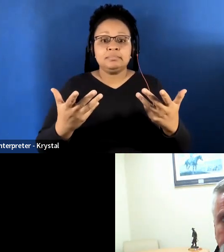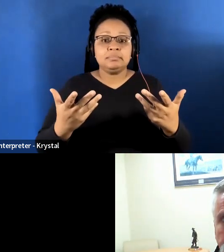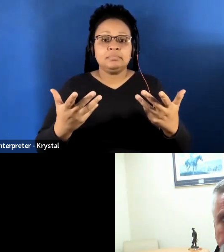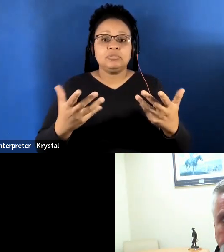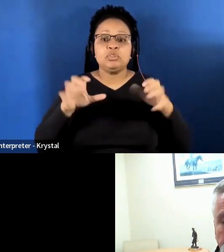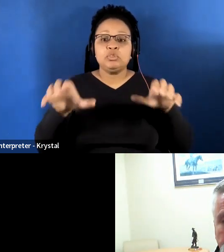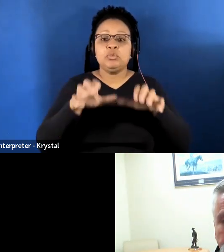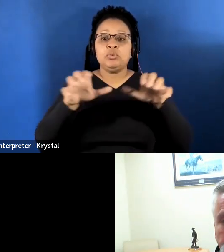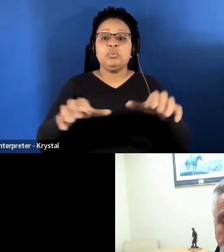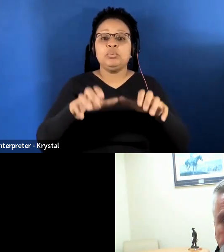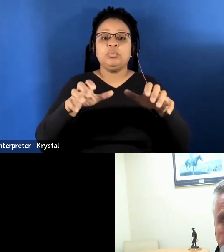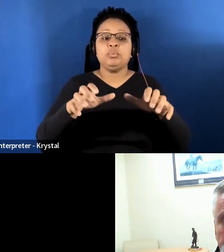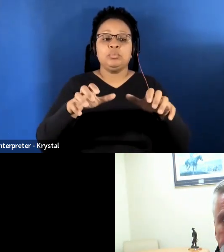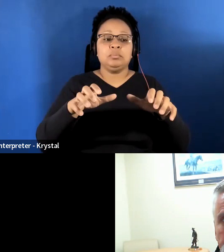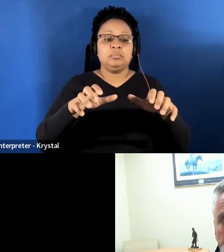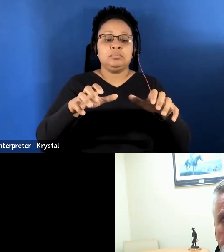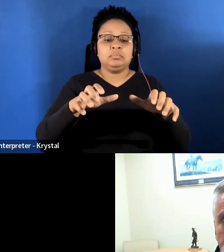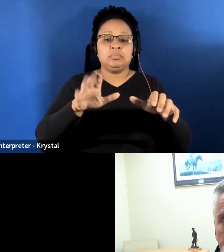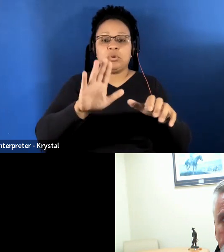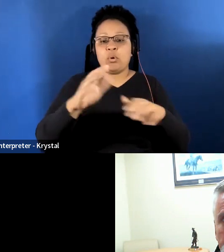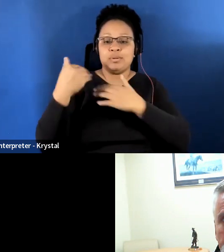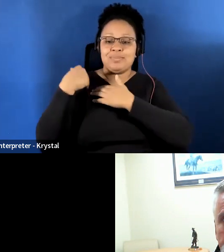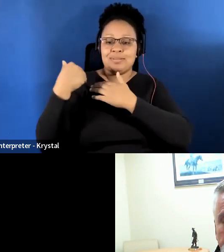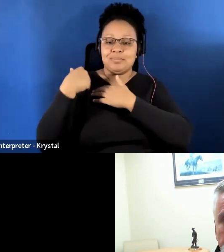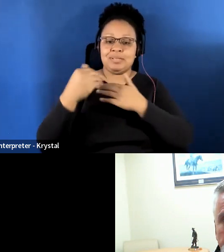do what you need to do in your leadership role?